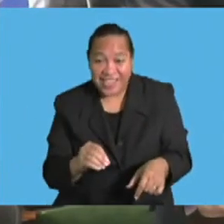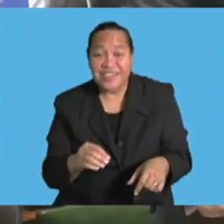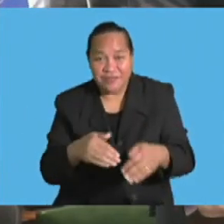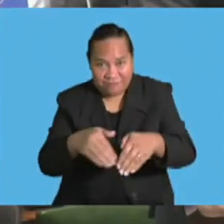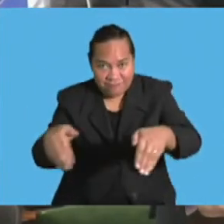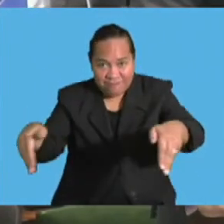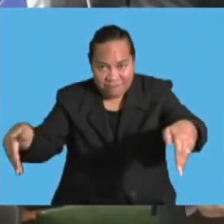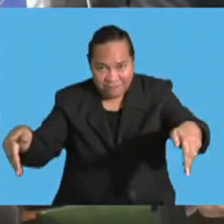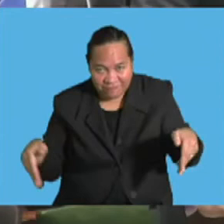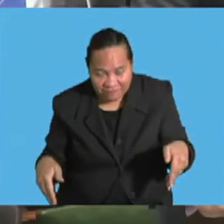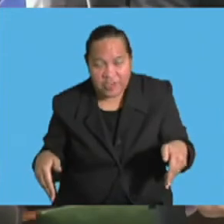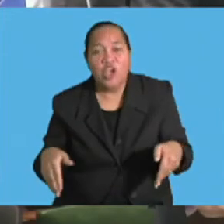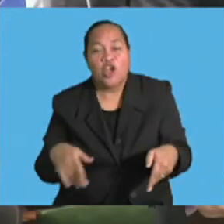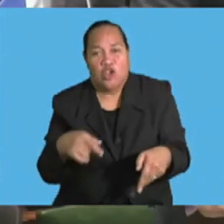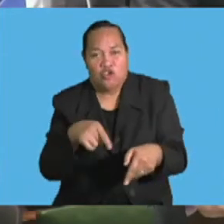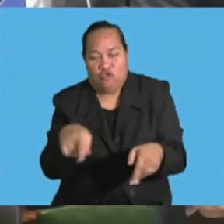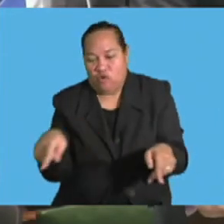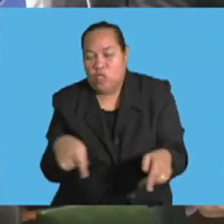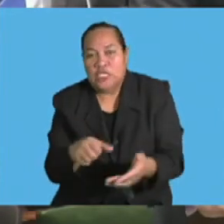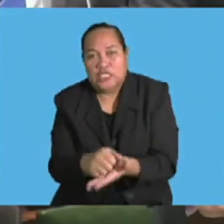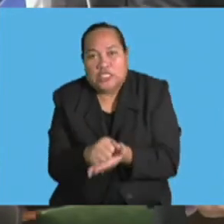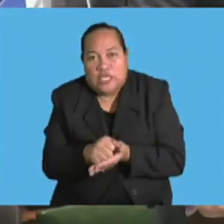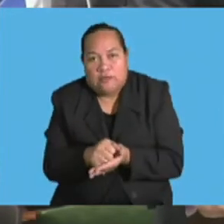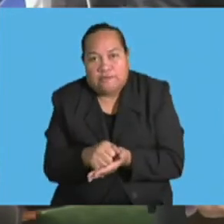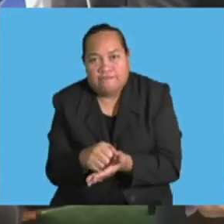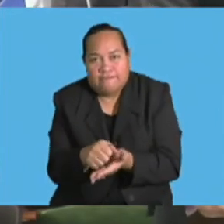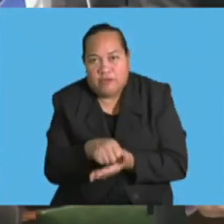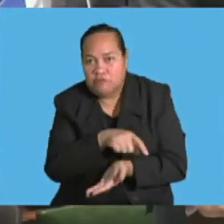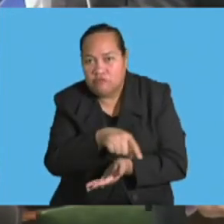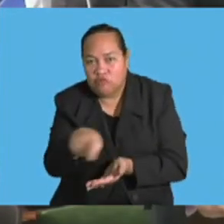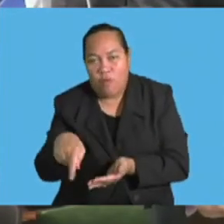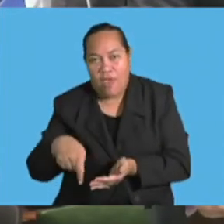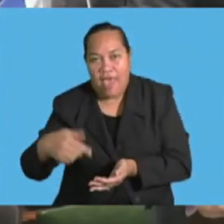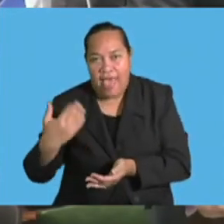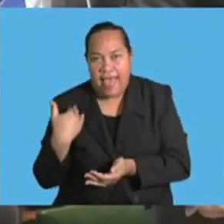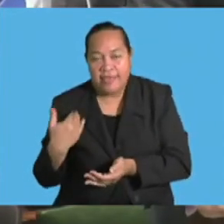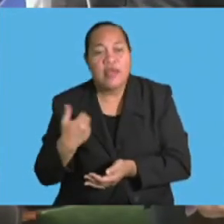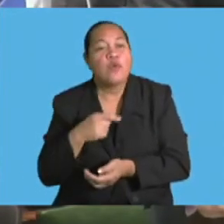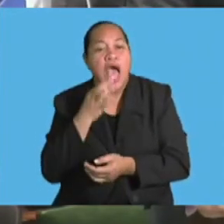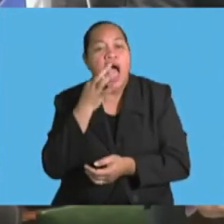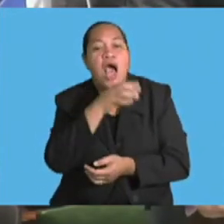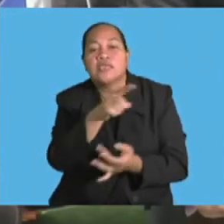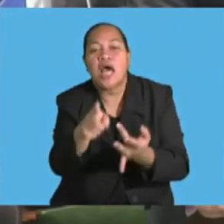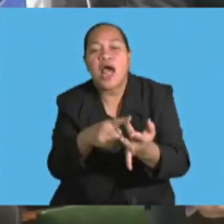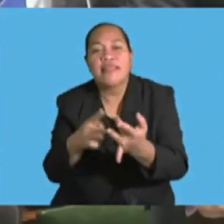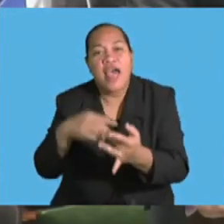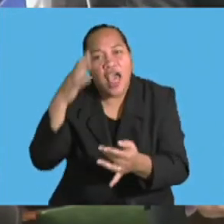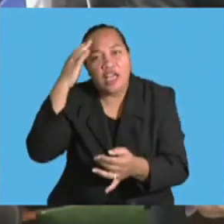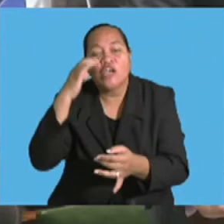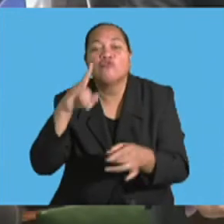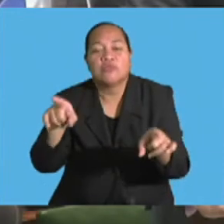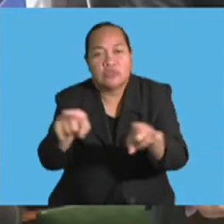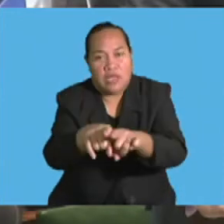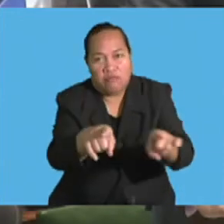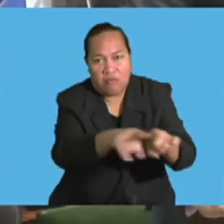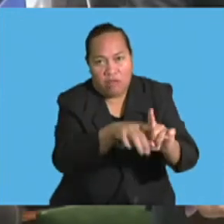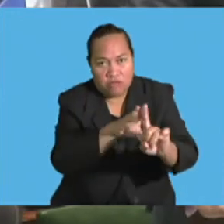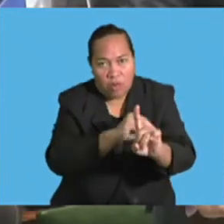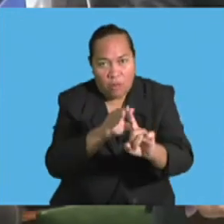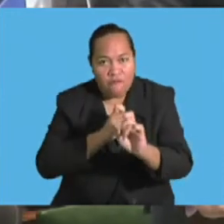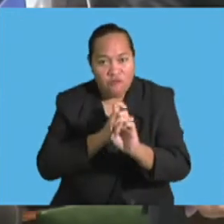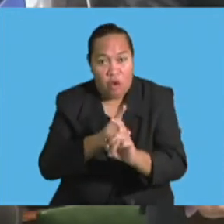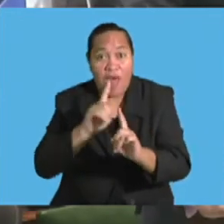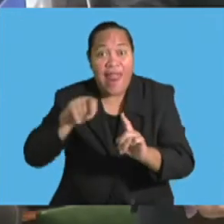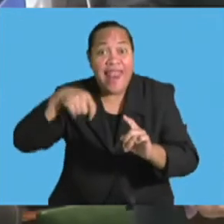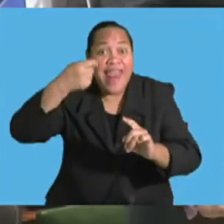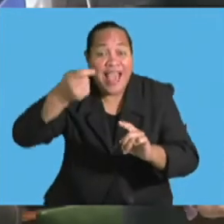no later than 2030. Fiji will be asking other Pacific nations to join us in this ambitious venture at next week's Pacific Islands